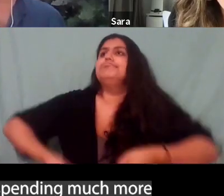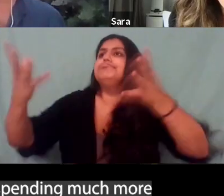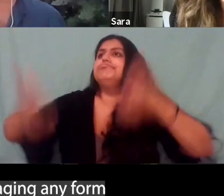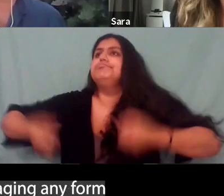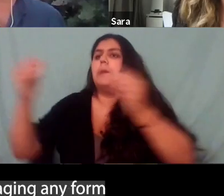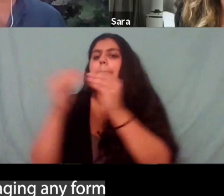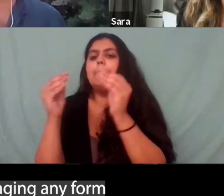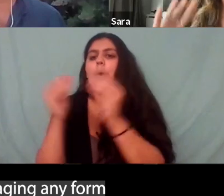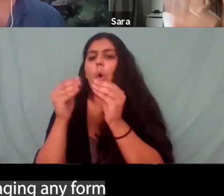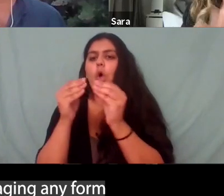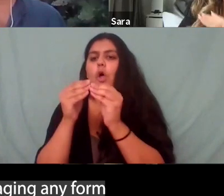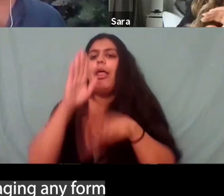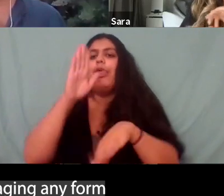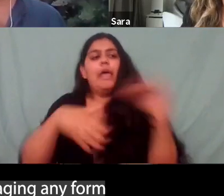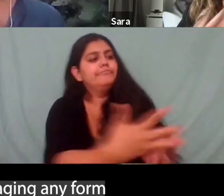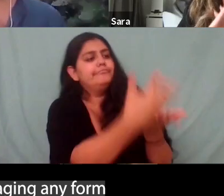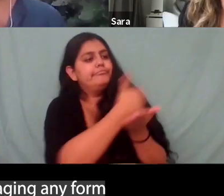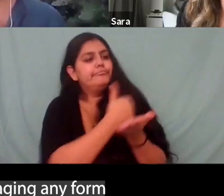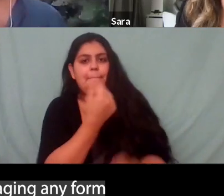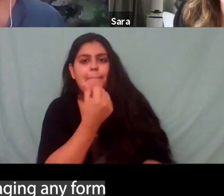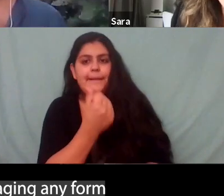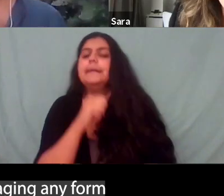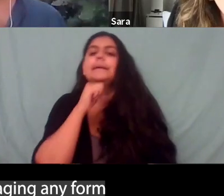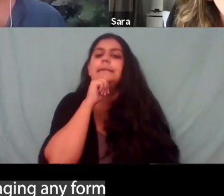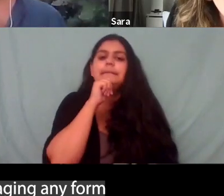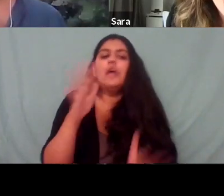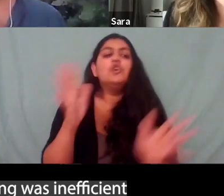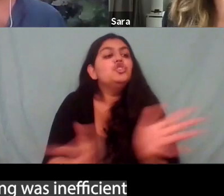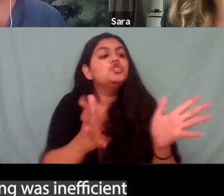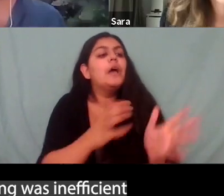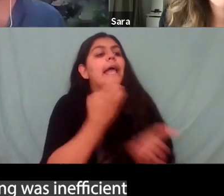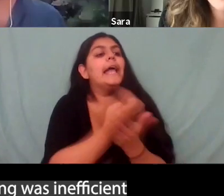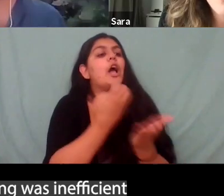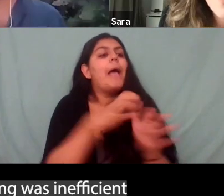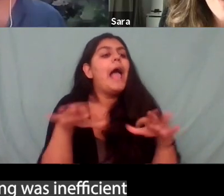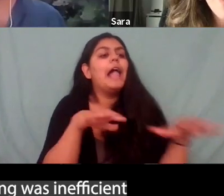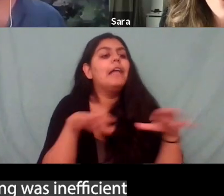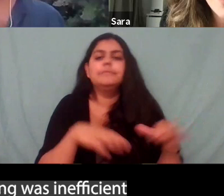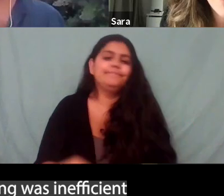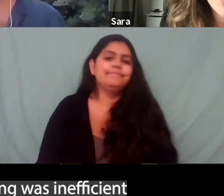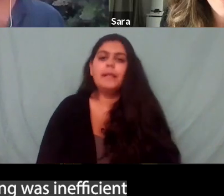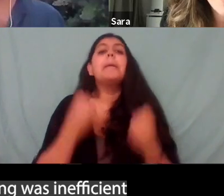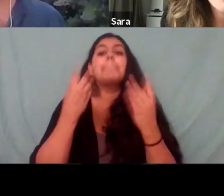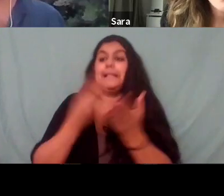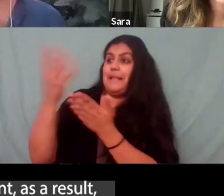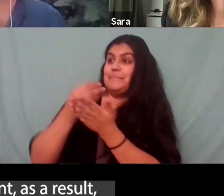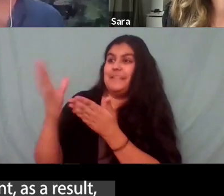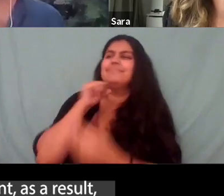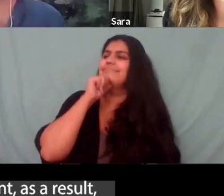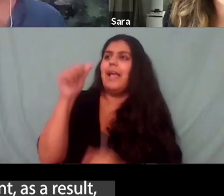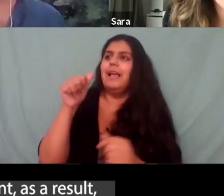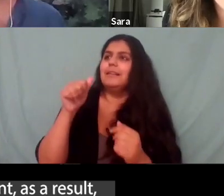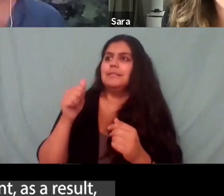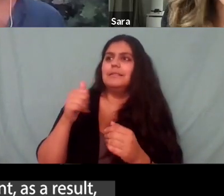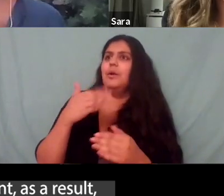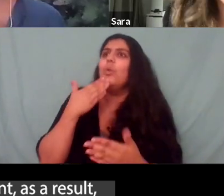in revenue without encouraging any form of economic activity. Most of the spending was inefficient and unproductive. The government,